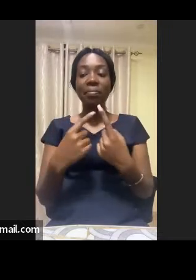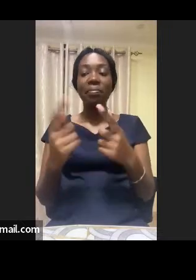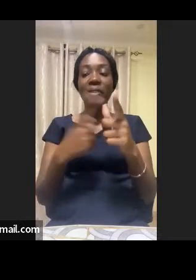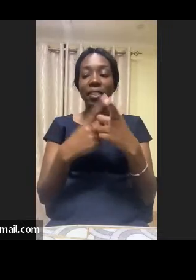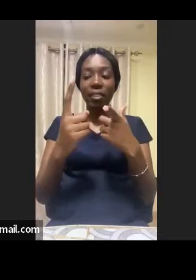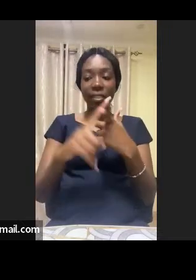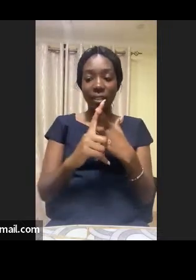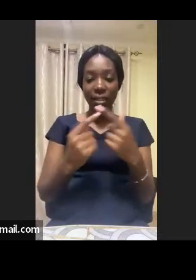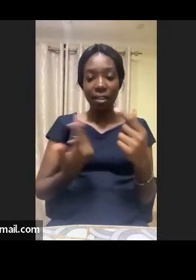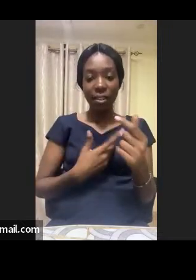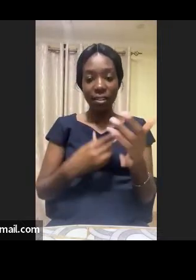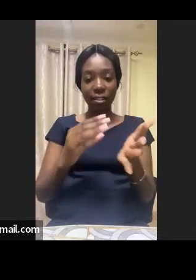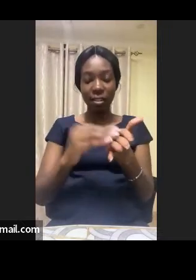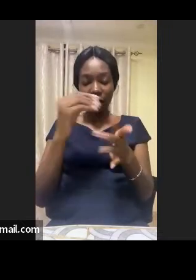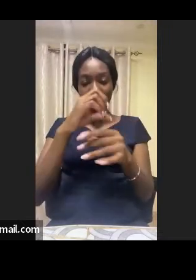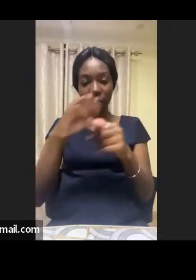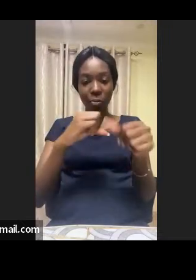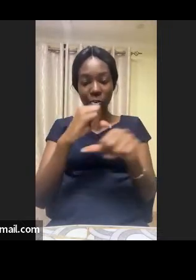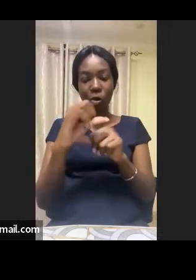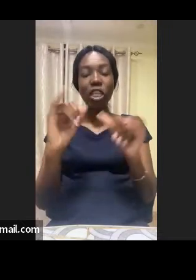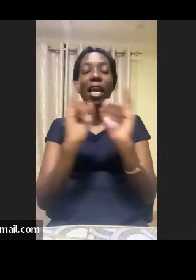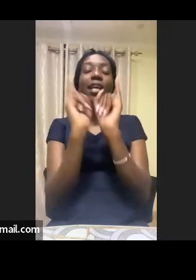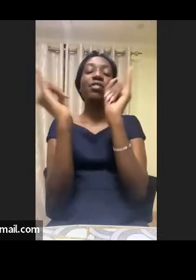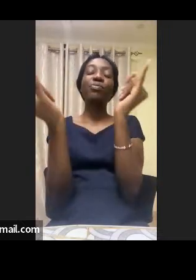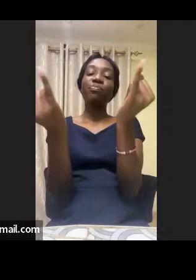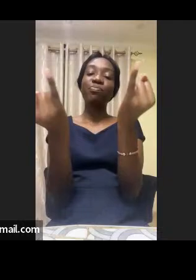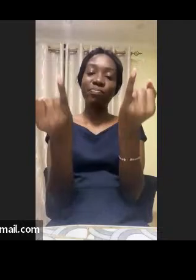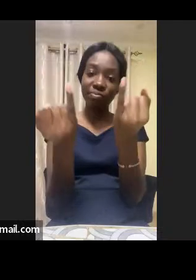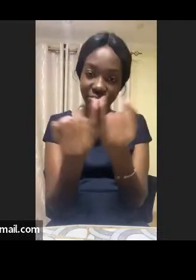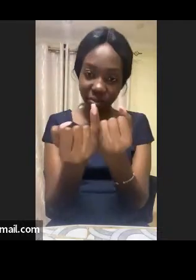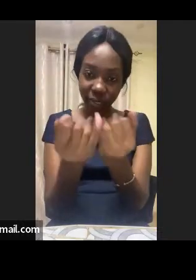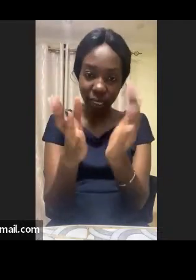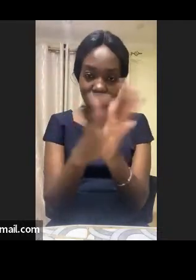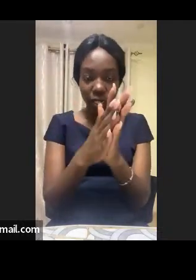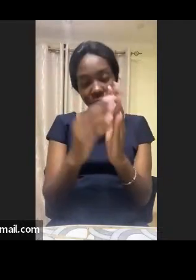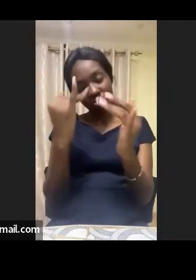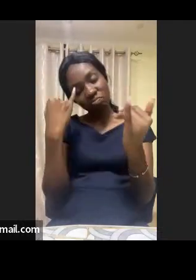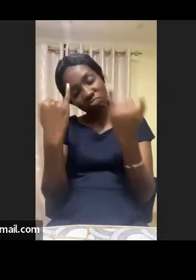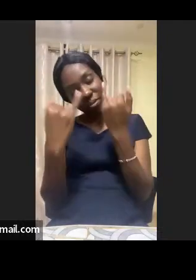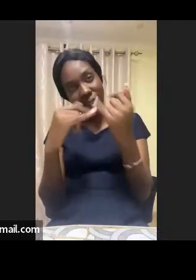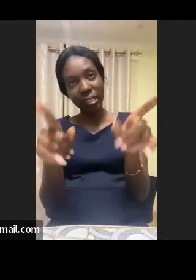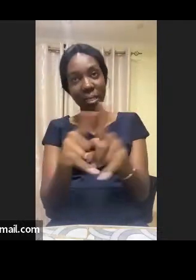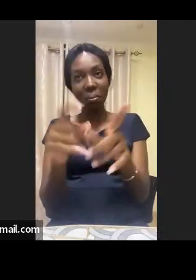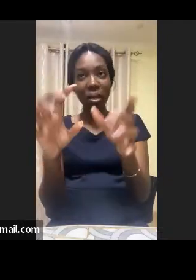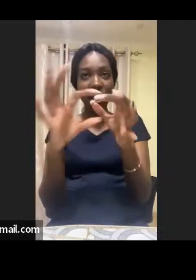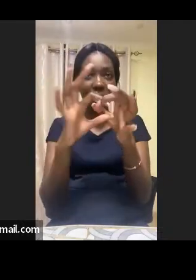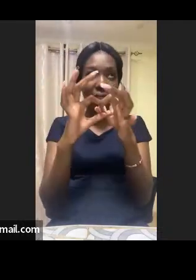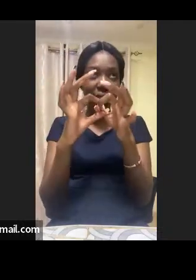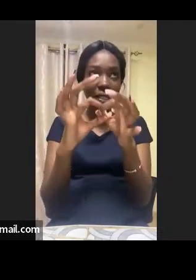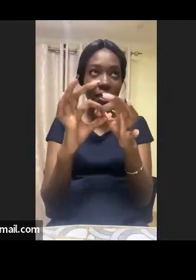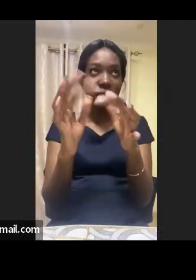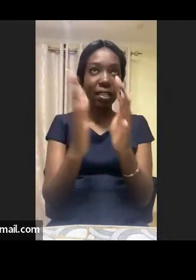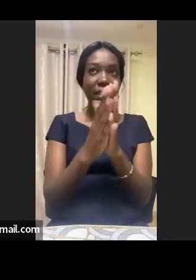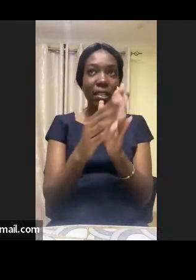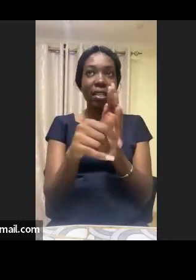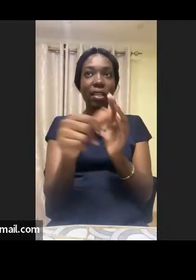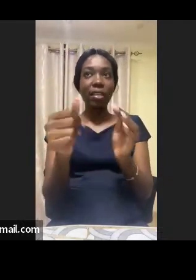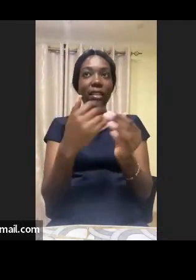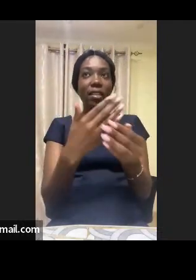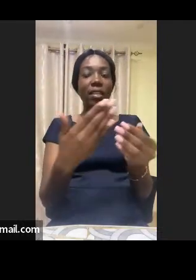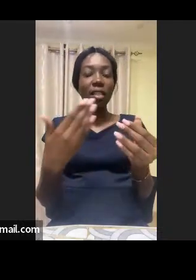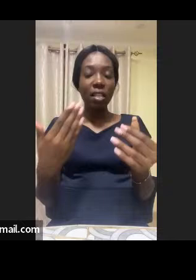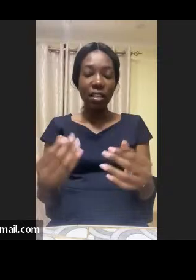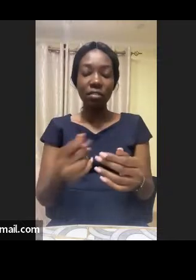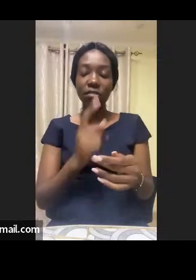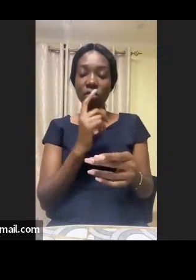to institutionalizing innovation as part of culture, among others, are what Madam Kresha has spoken about.